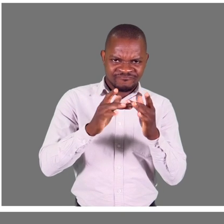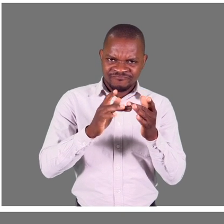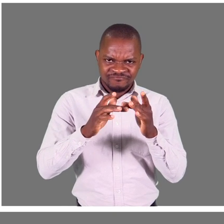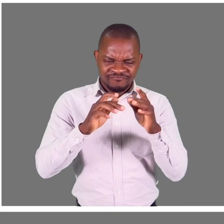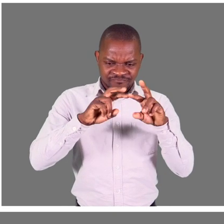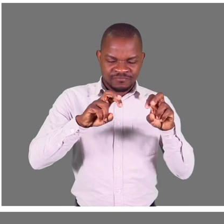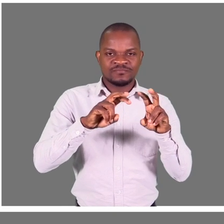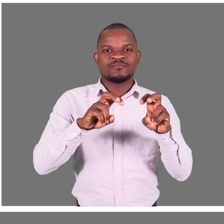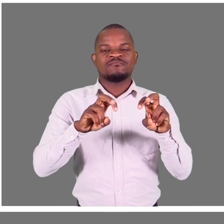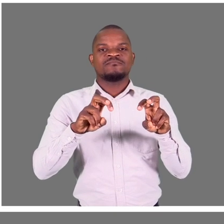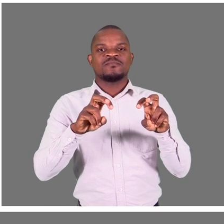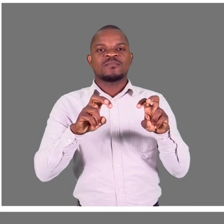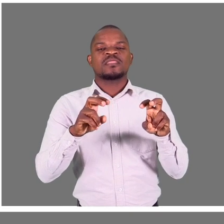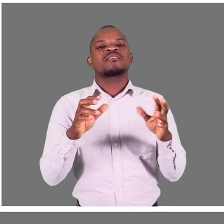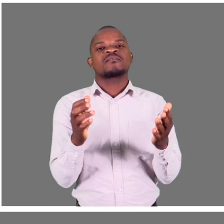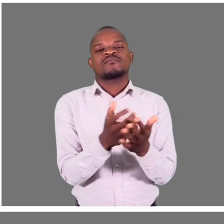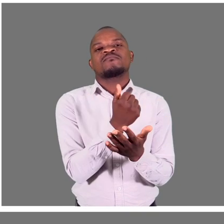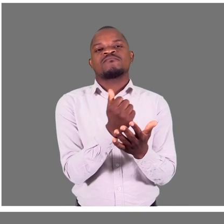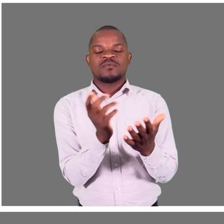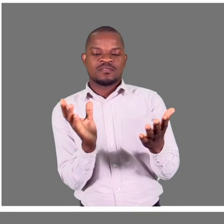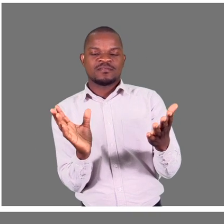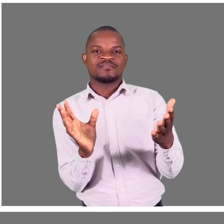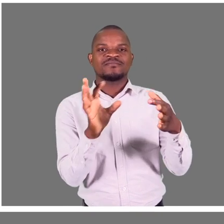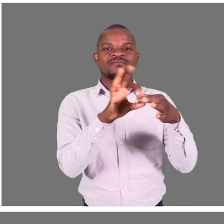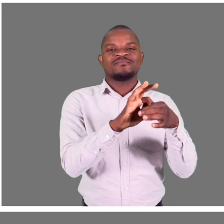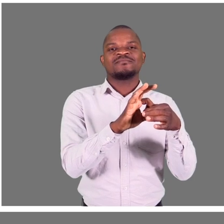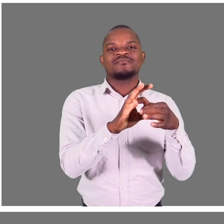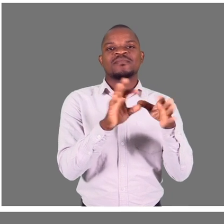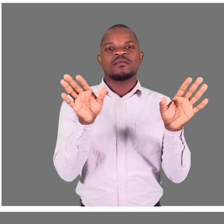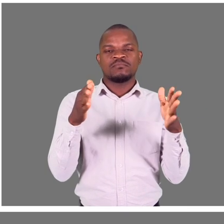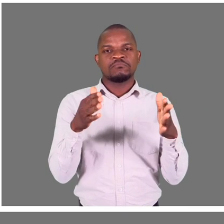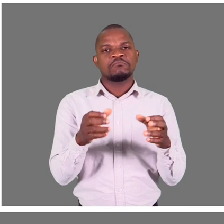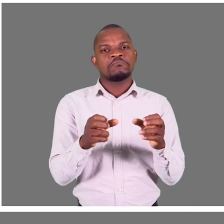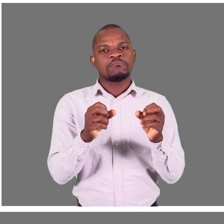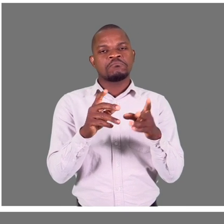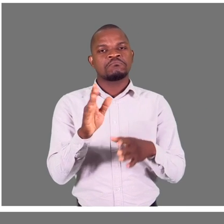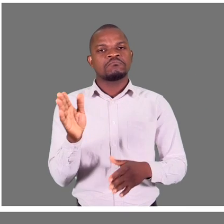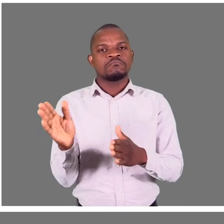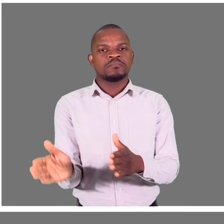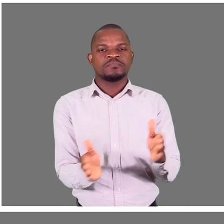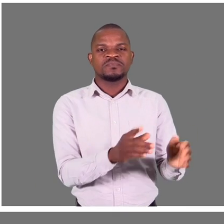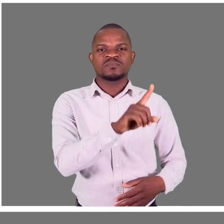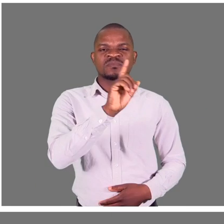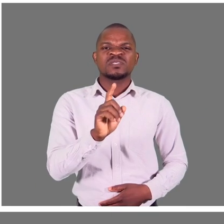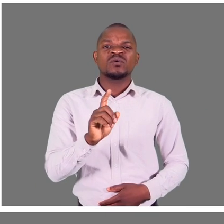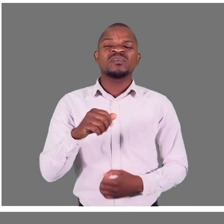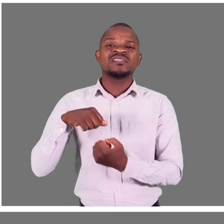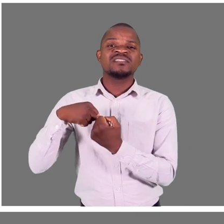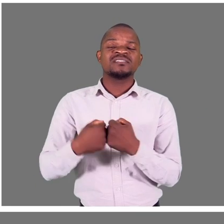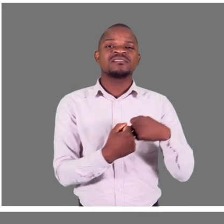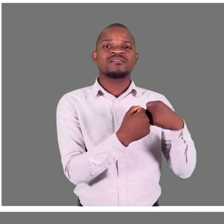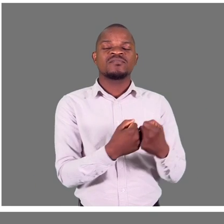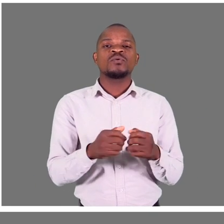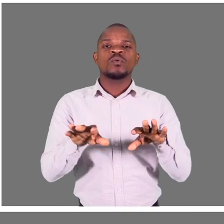available on Google. So if someone enters on Google, precisely in these times, and tries to a certain product, they